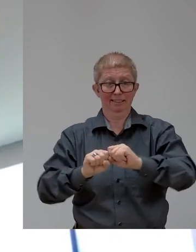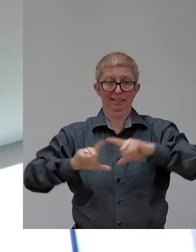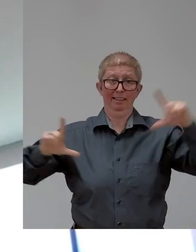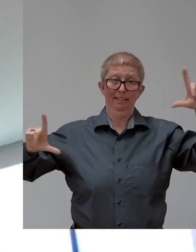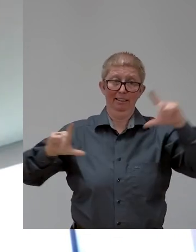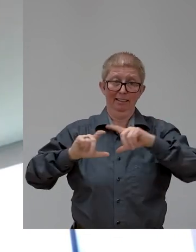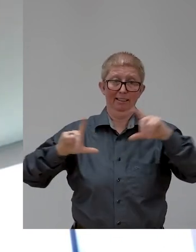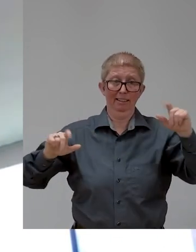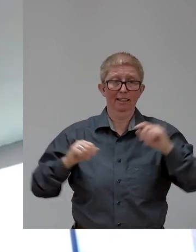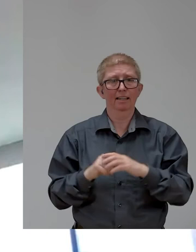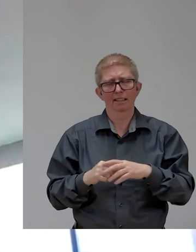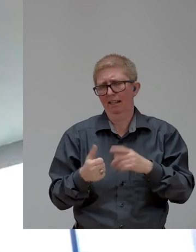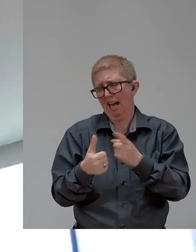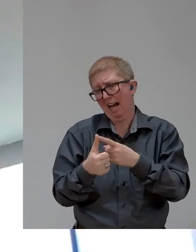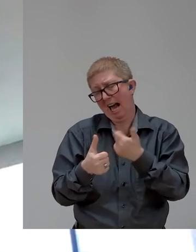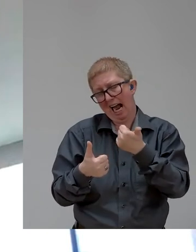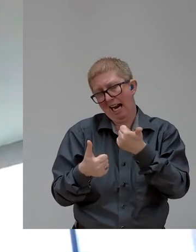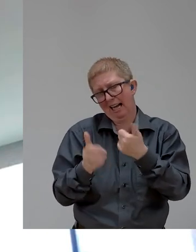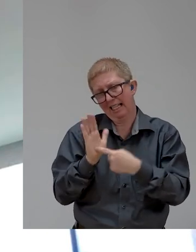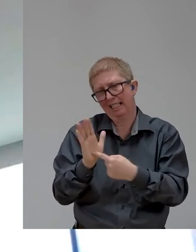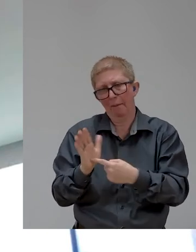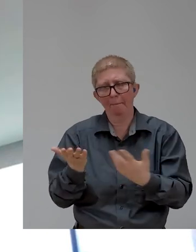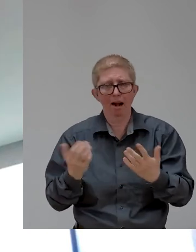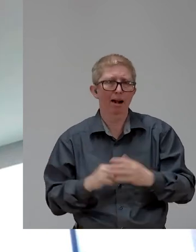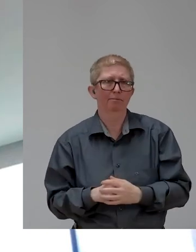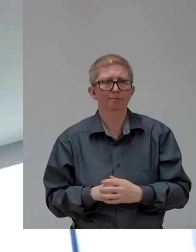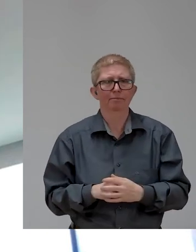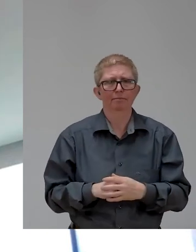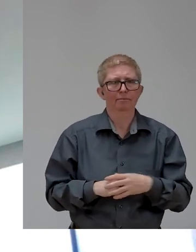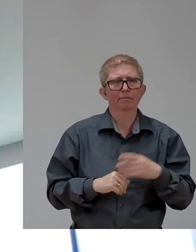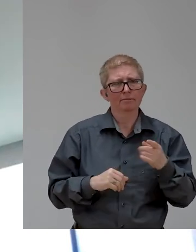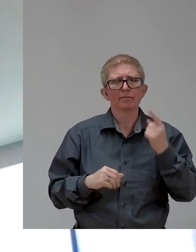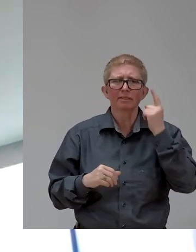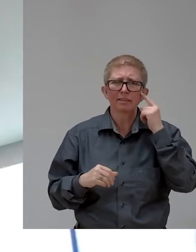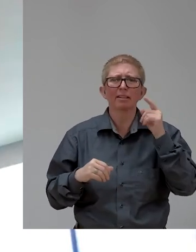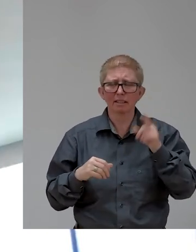so it comes within some years, so it should be a long-term dedication.